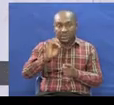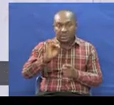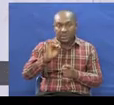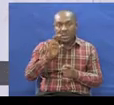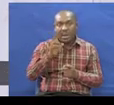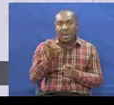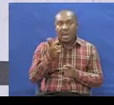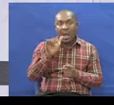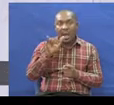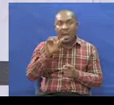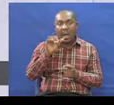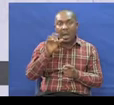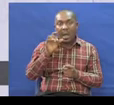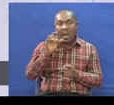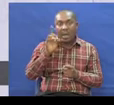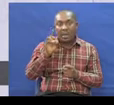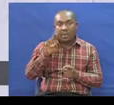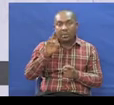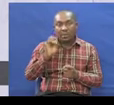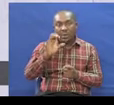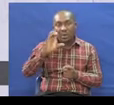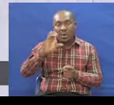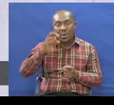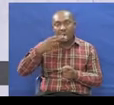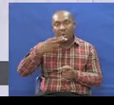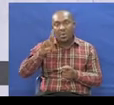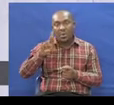hydrochloric acid, hydrochloric